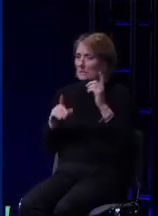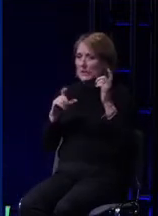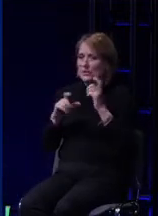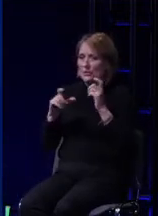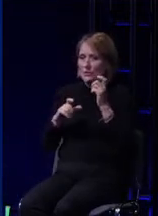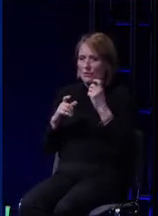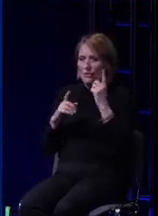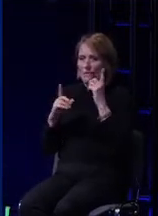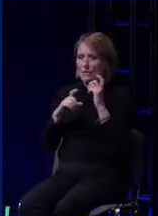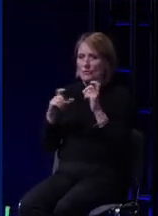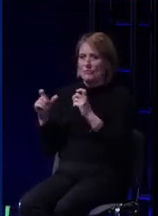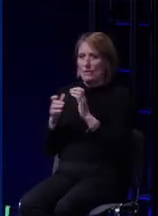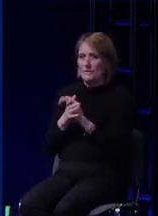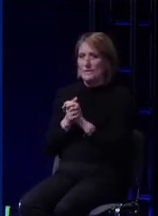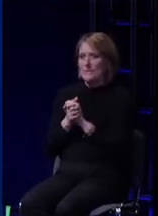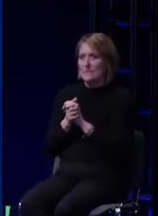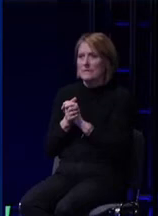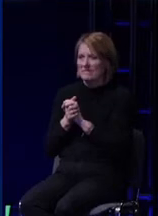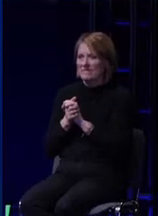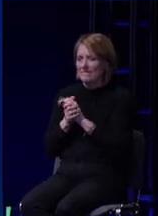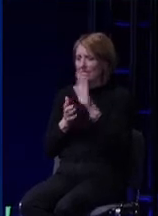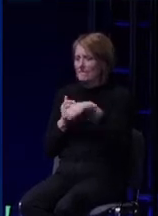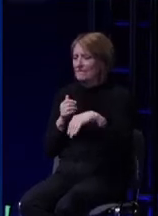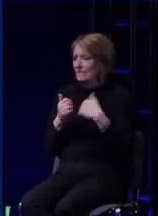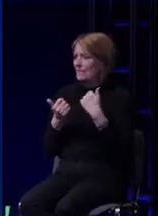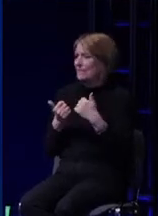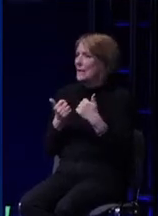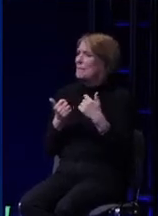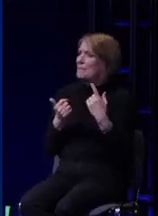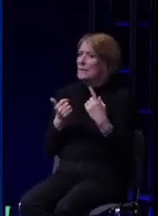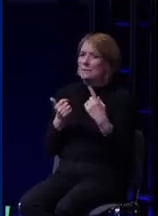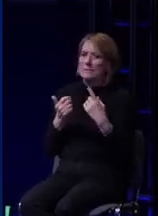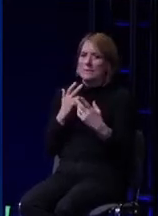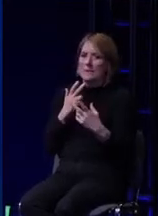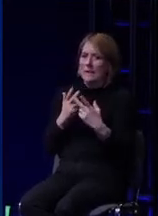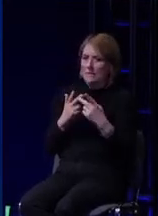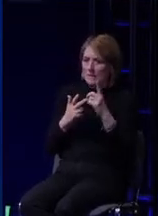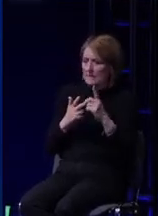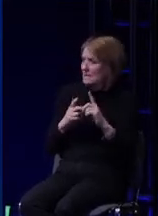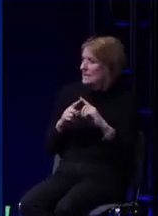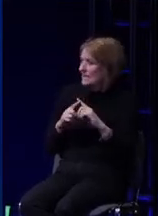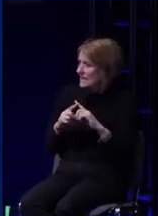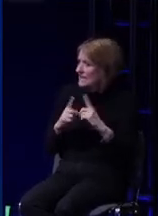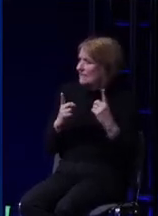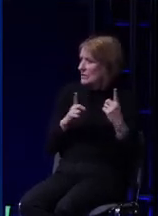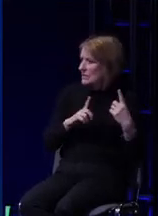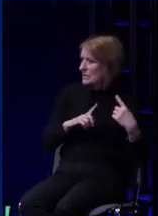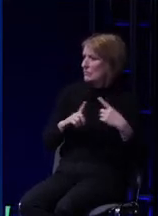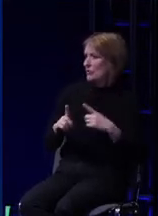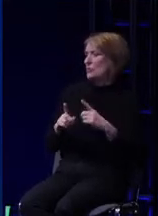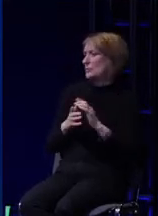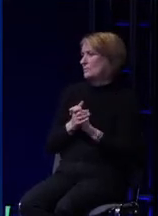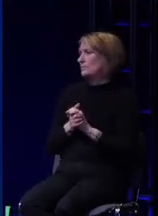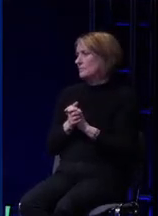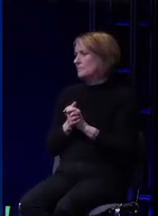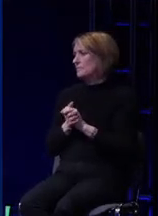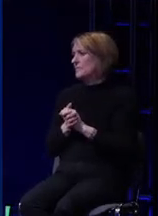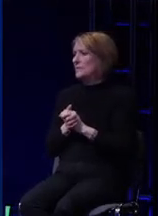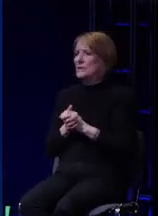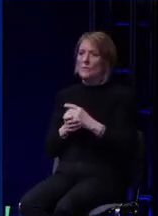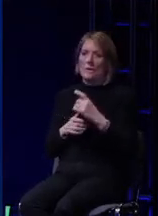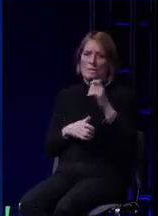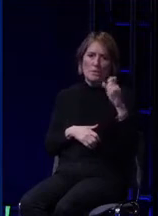that stuff. Whereas with other directors, it's been different. The approach is very different. And it's from person to